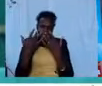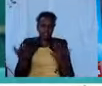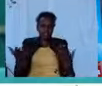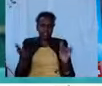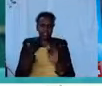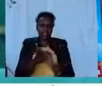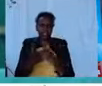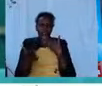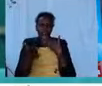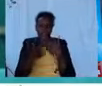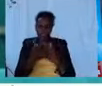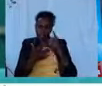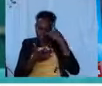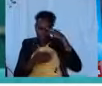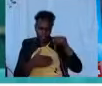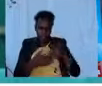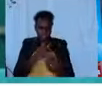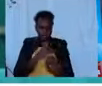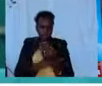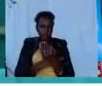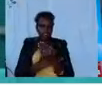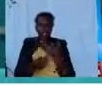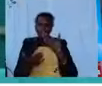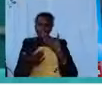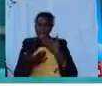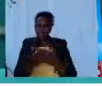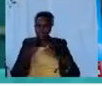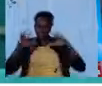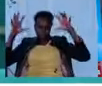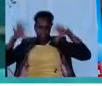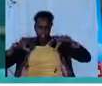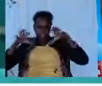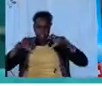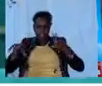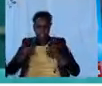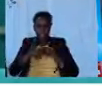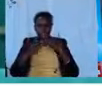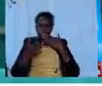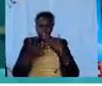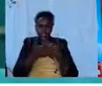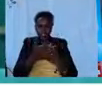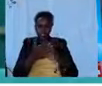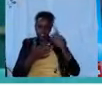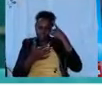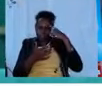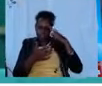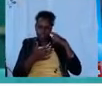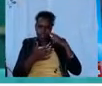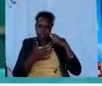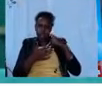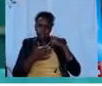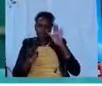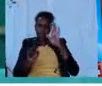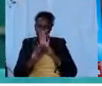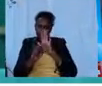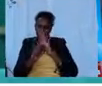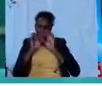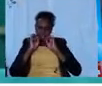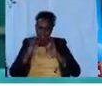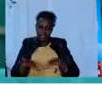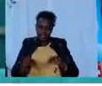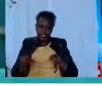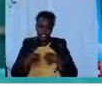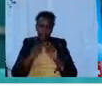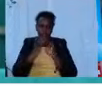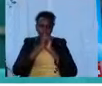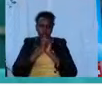we can thank you for this morning. Thank you for the rains. Thank you, Heavenly Father, even for the abundance of your blessings. We worship